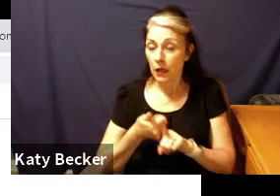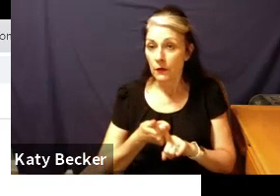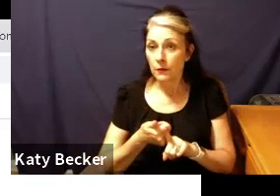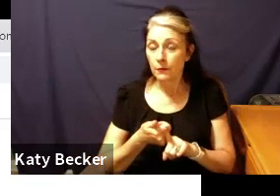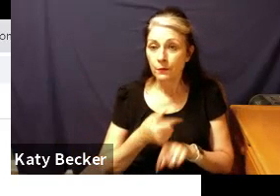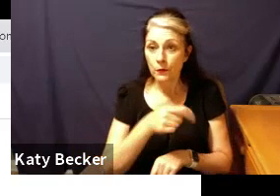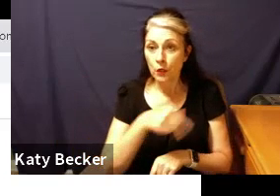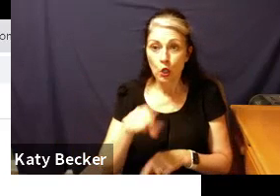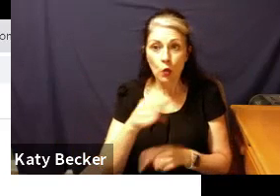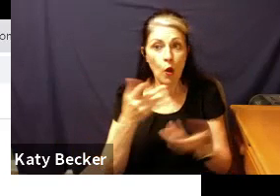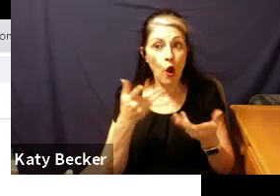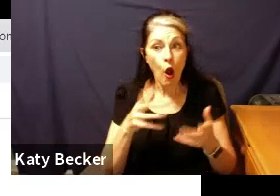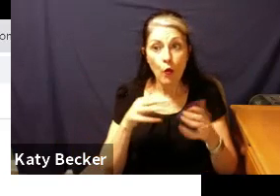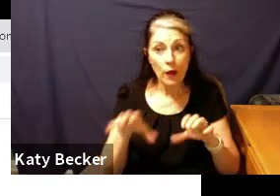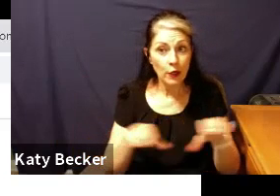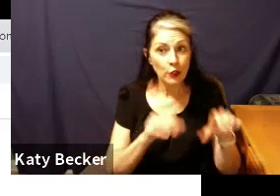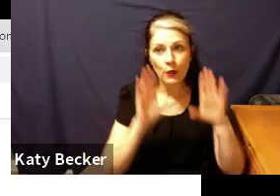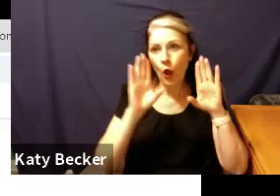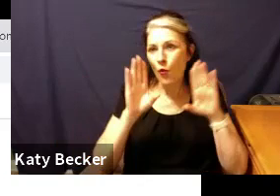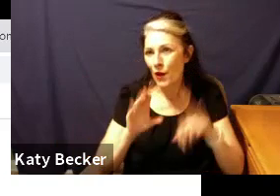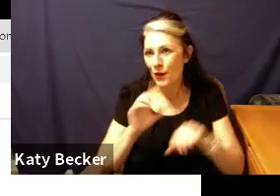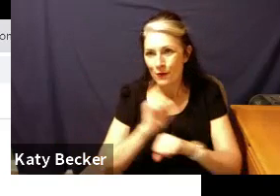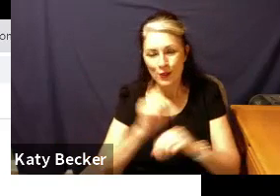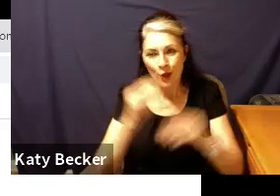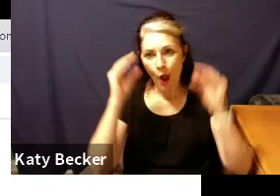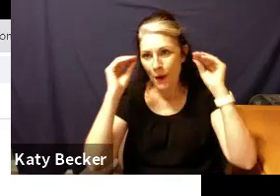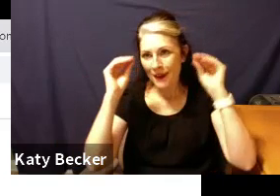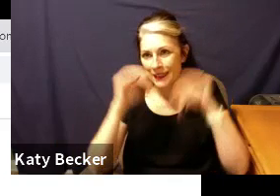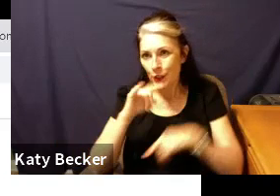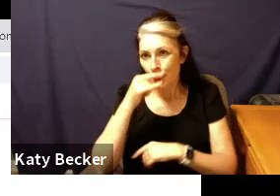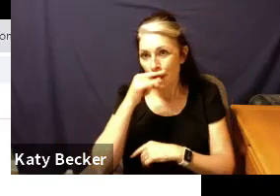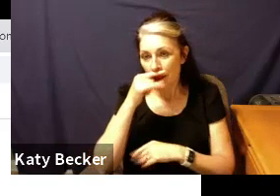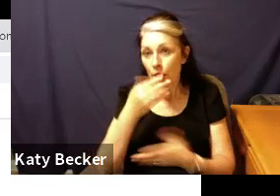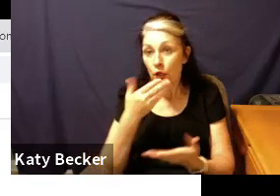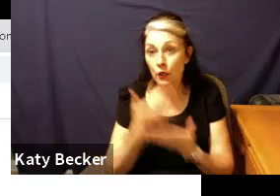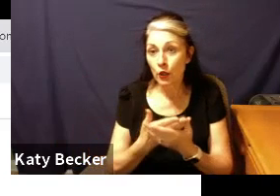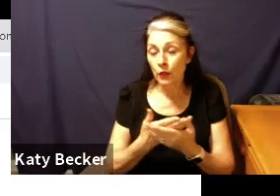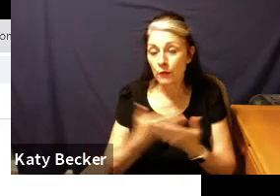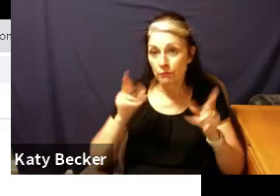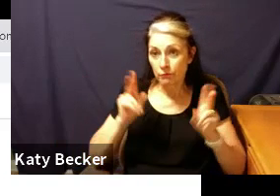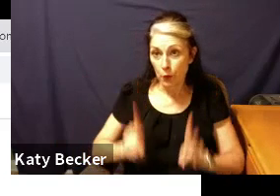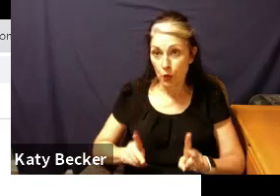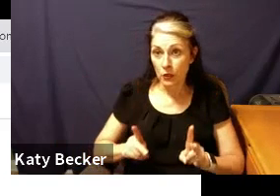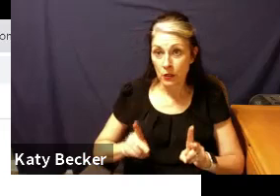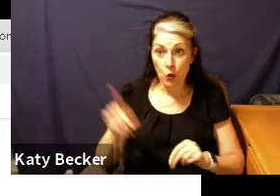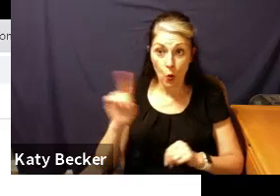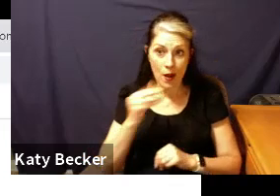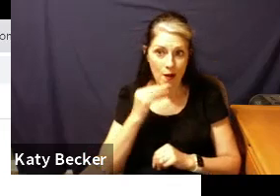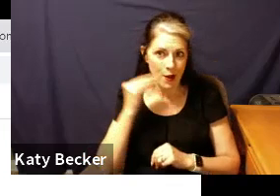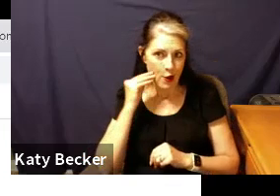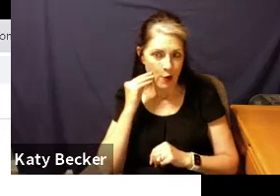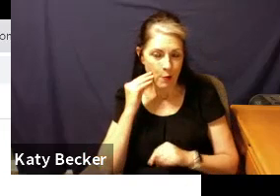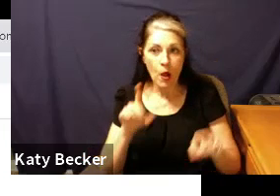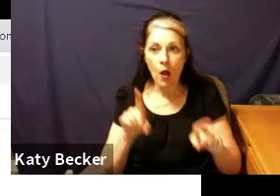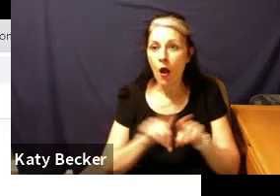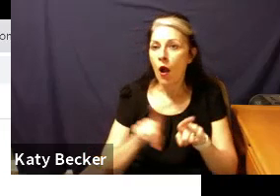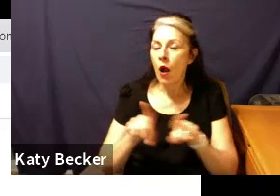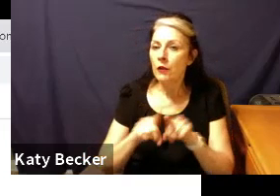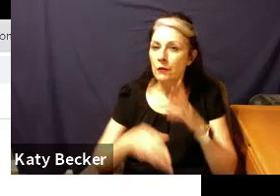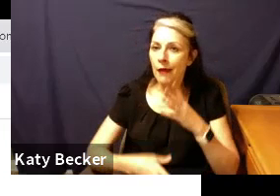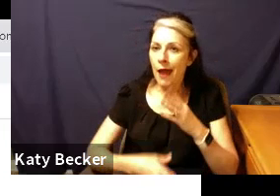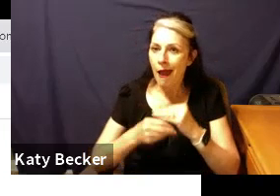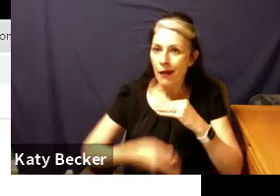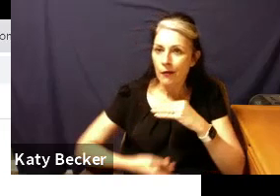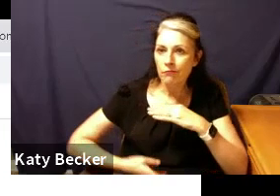You guys are already doing a great job at teaching your kids how to be good humans at home, but there is that added